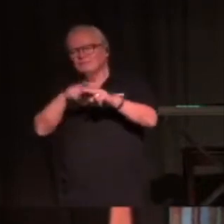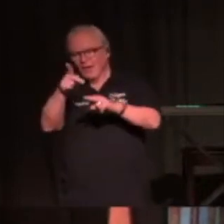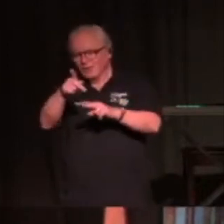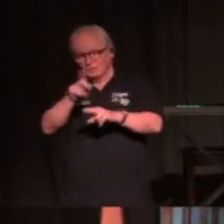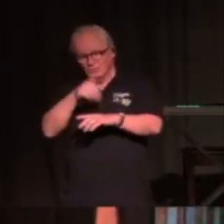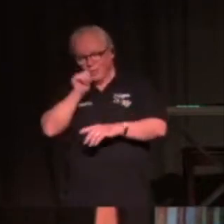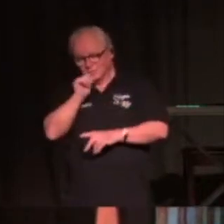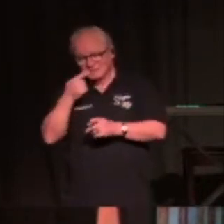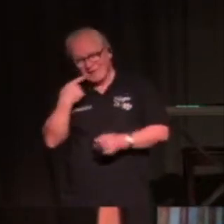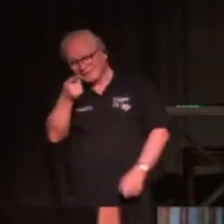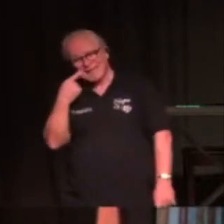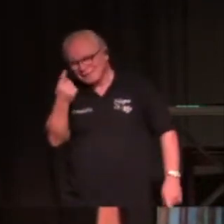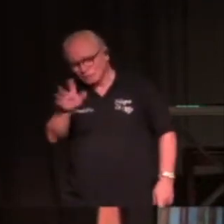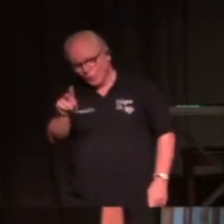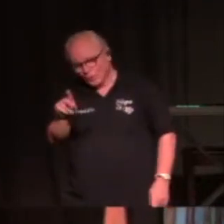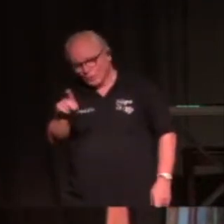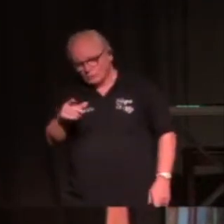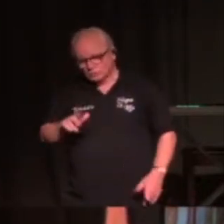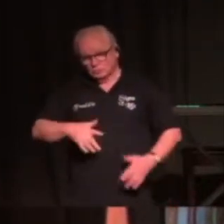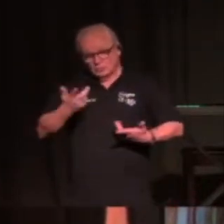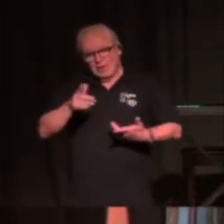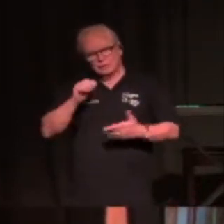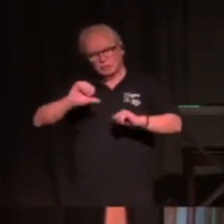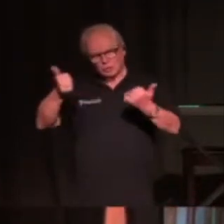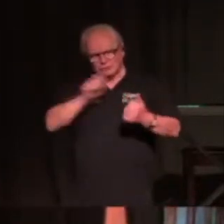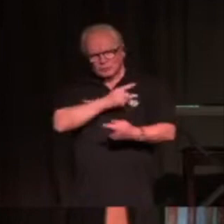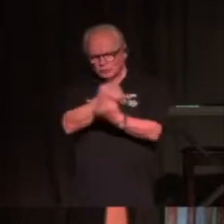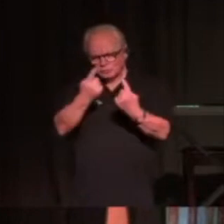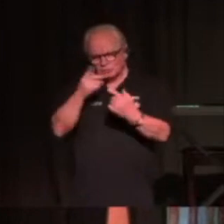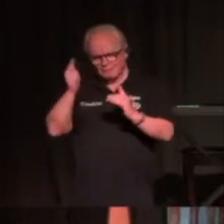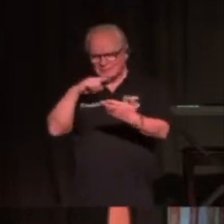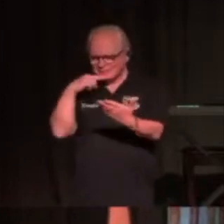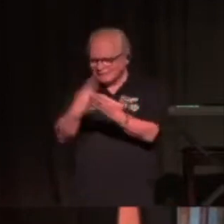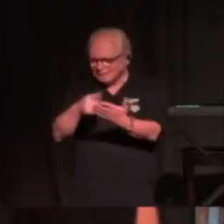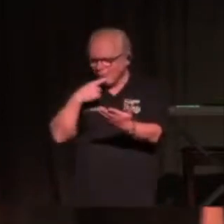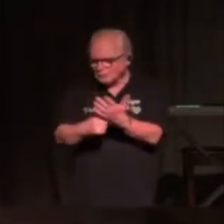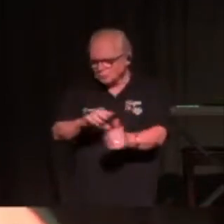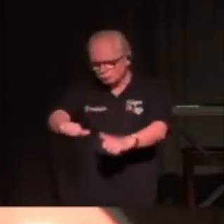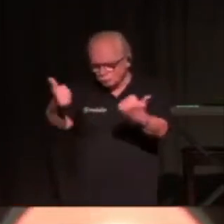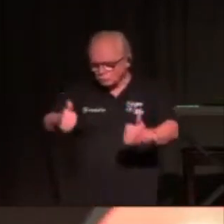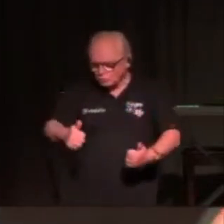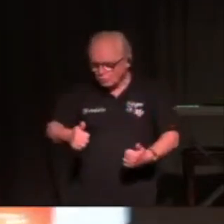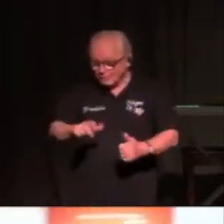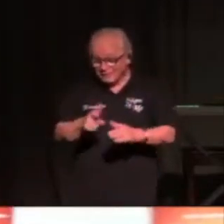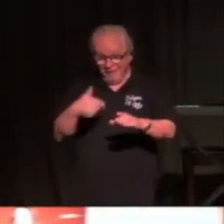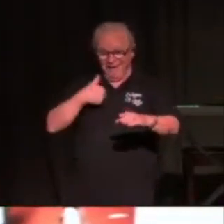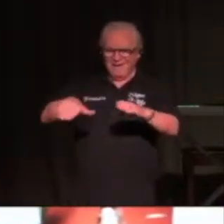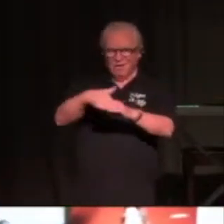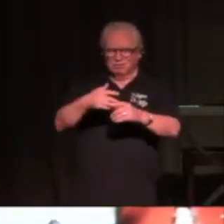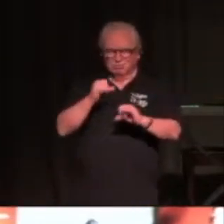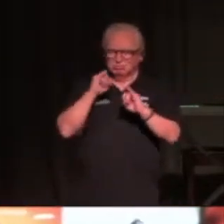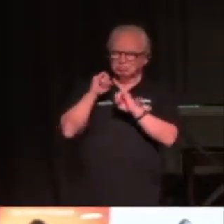And it's a good thing, because it'll keep you out of stuff that you shouldn't be in. Oh, come on. It'll keep you out of stuff that you shouldn't be in.